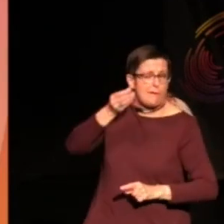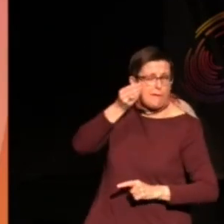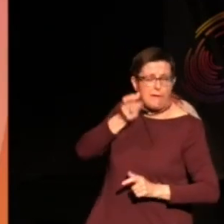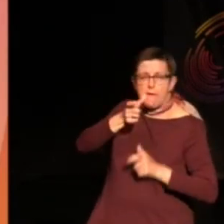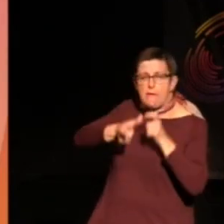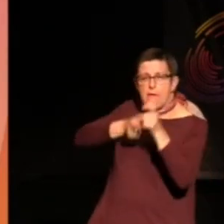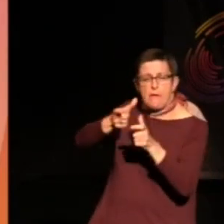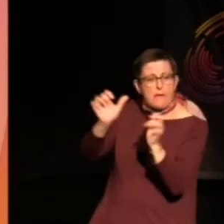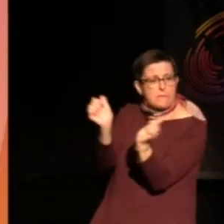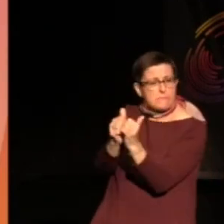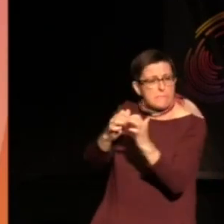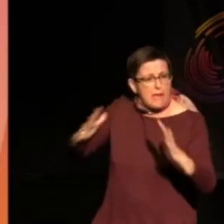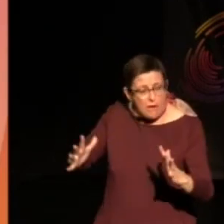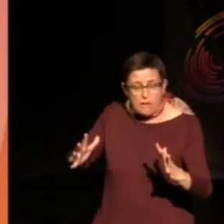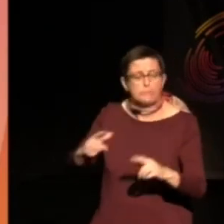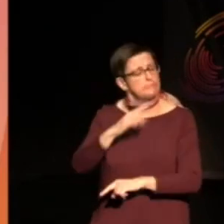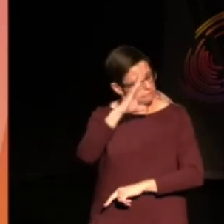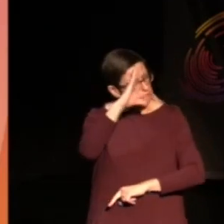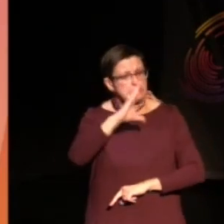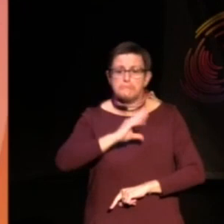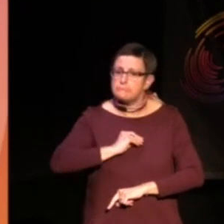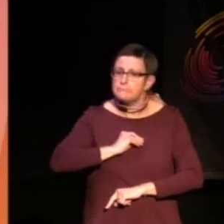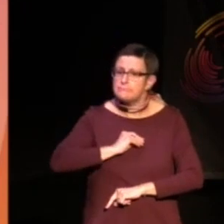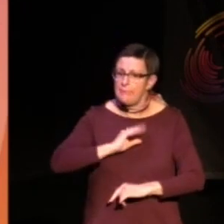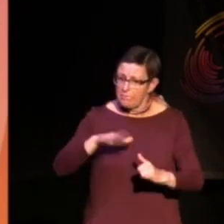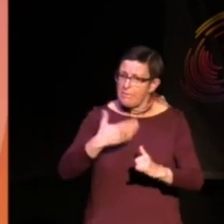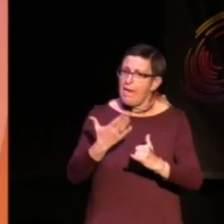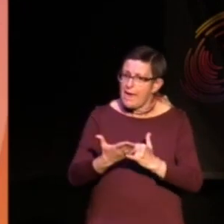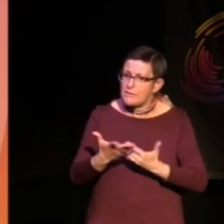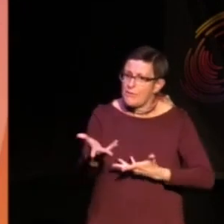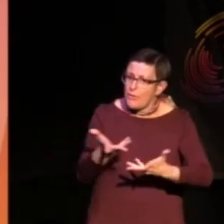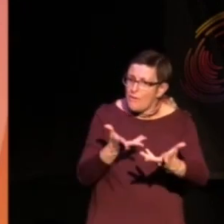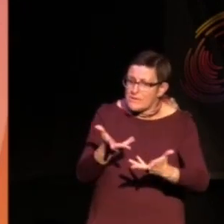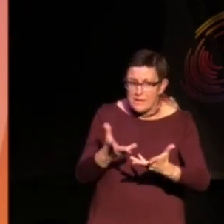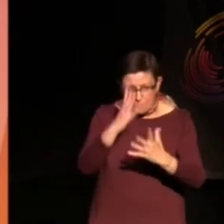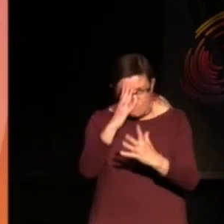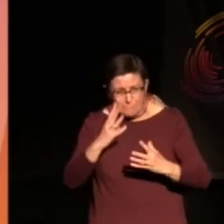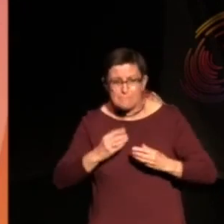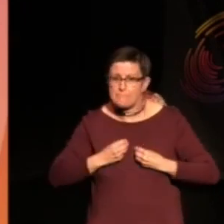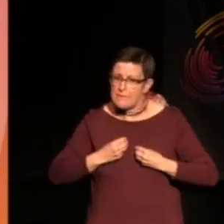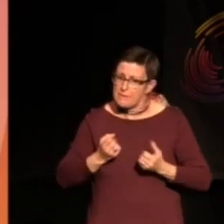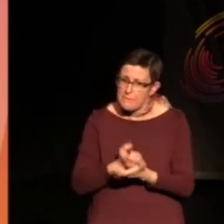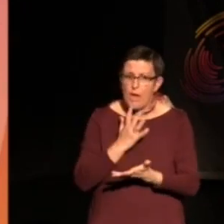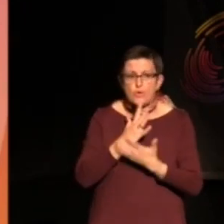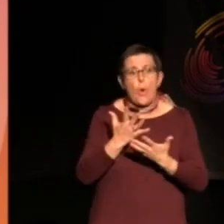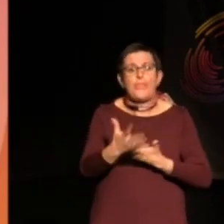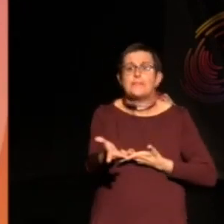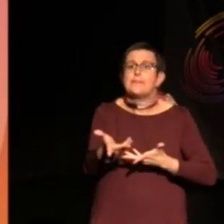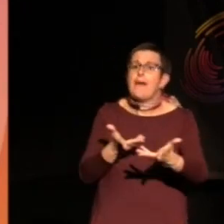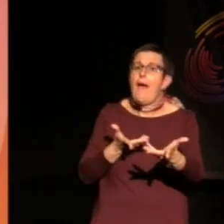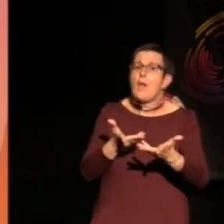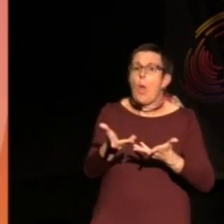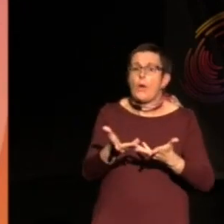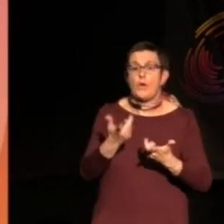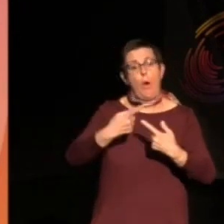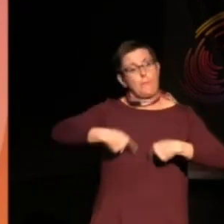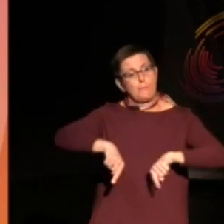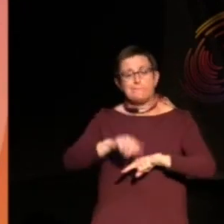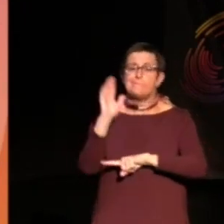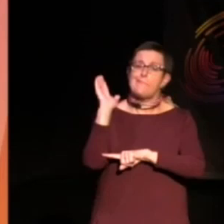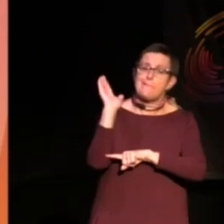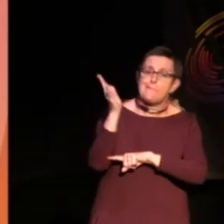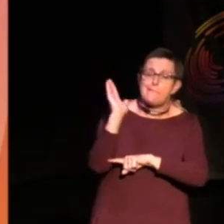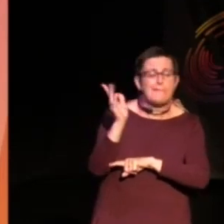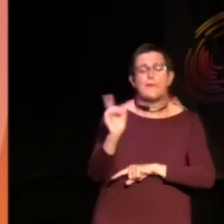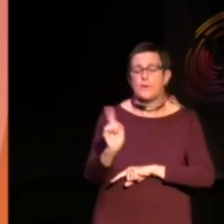it with us at the end of the conversation, so that we can turn this into a dialogue together. So